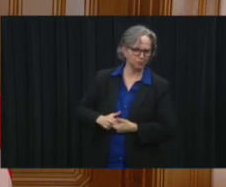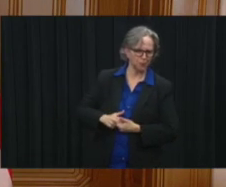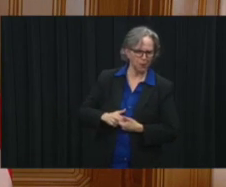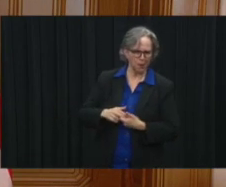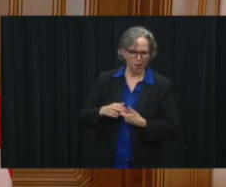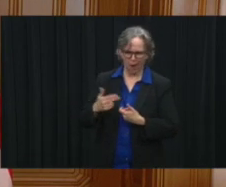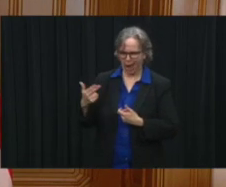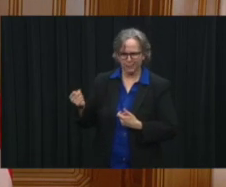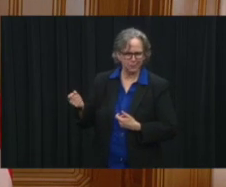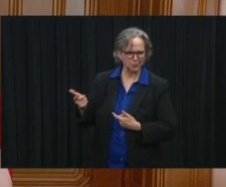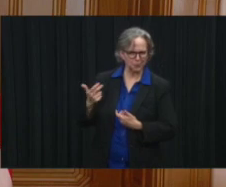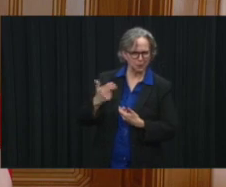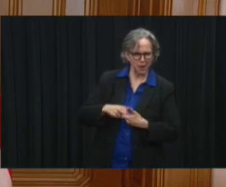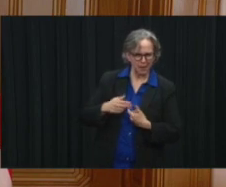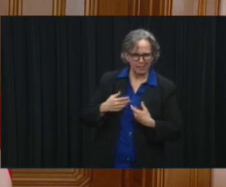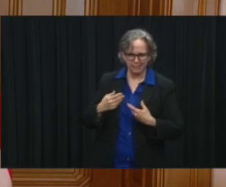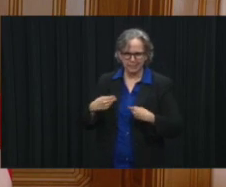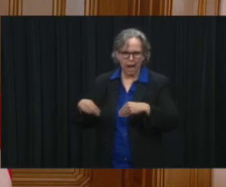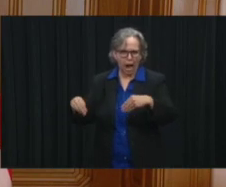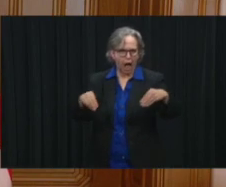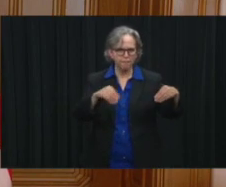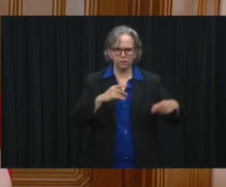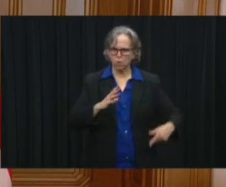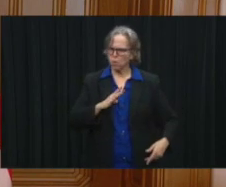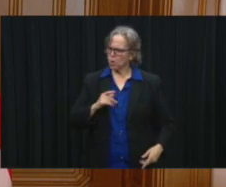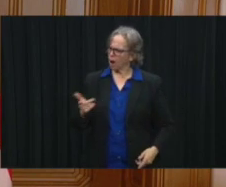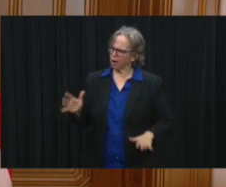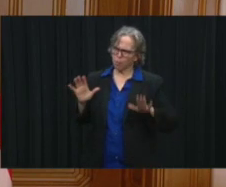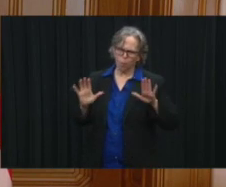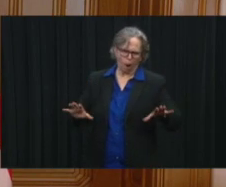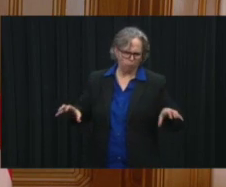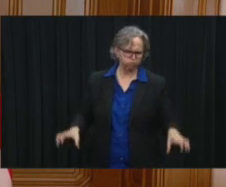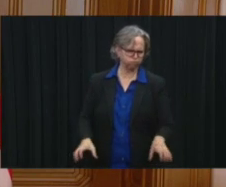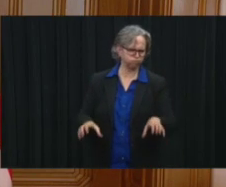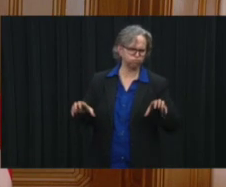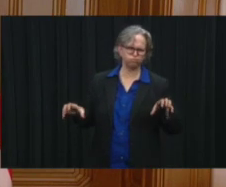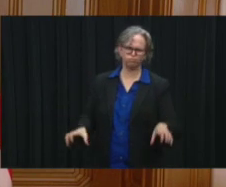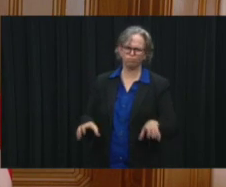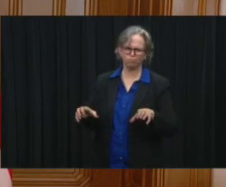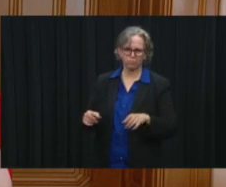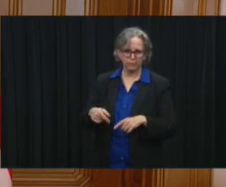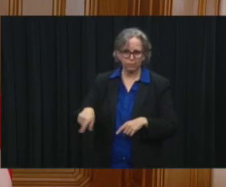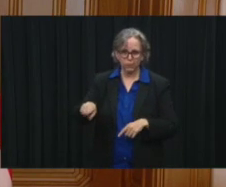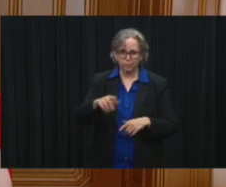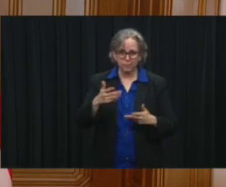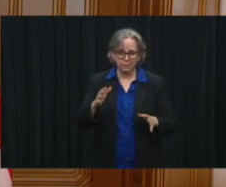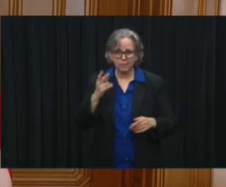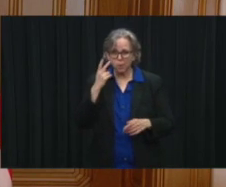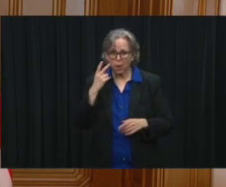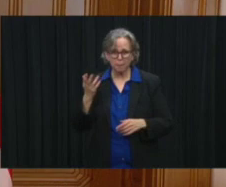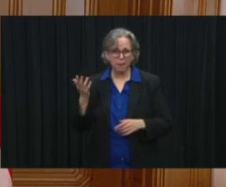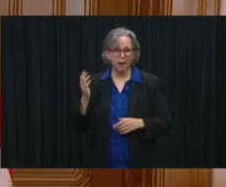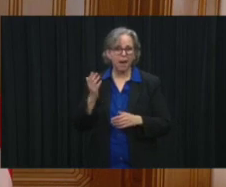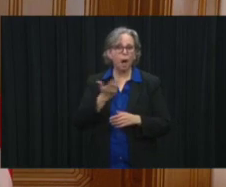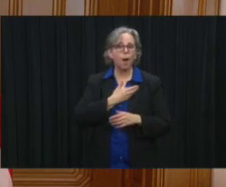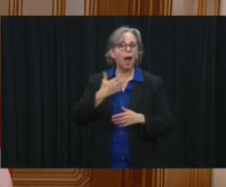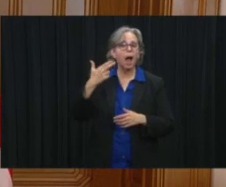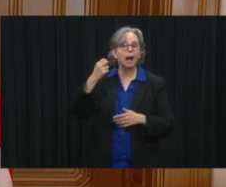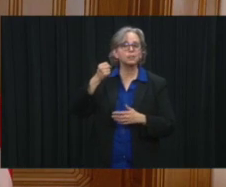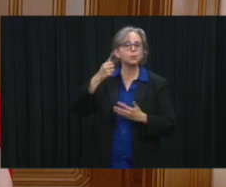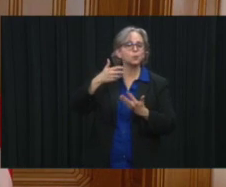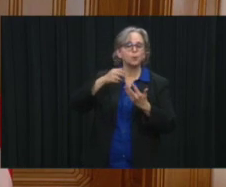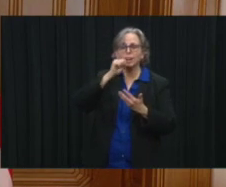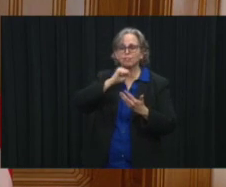phenomenal job. Many of you who are watching this may have seen Keith at our ice cream social. We do an ice cream